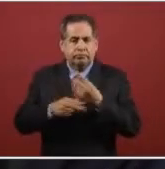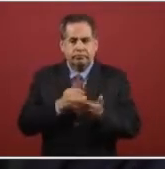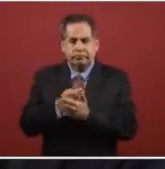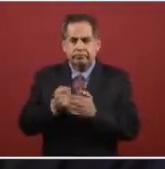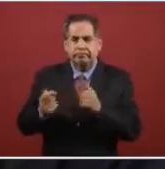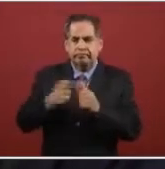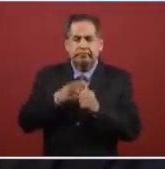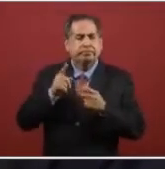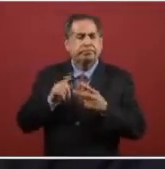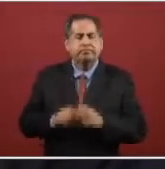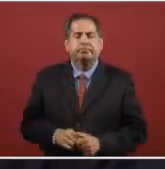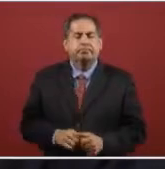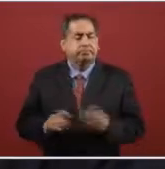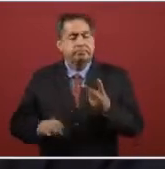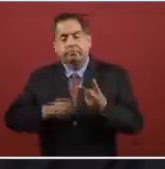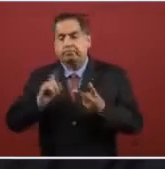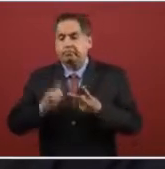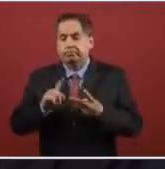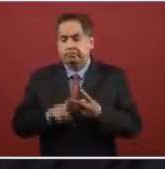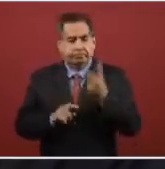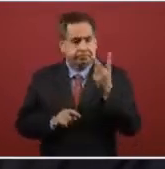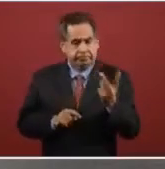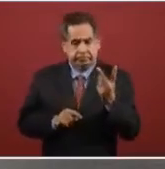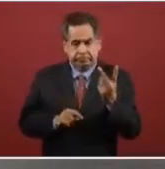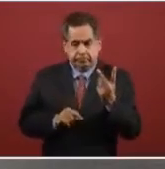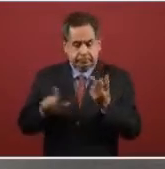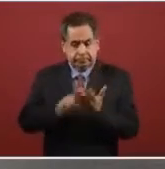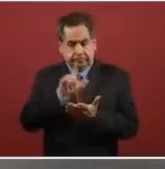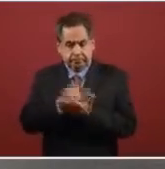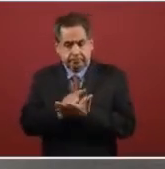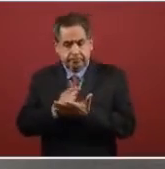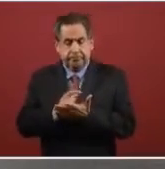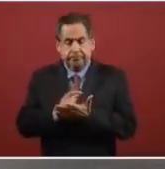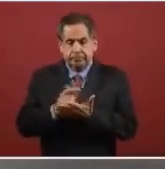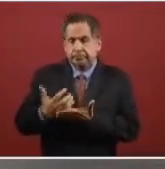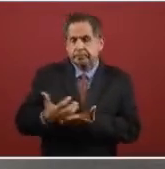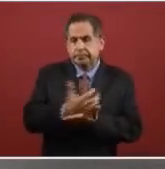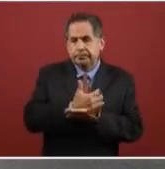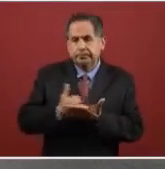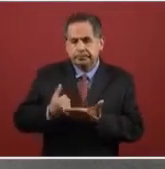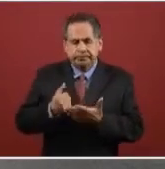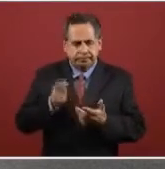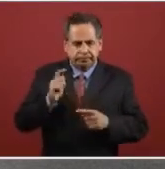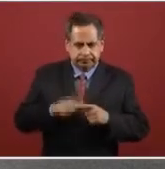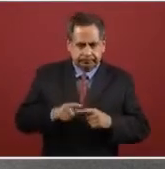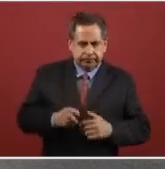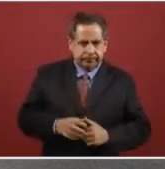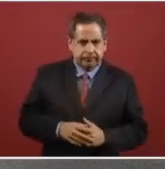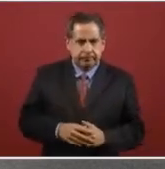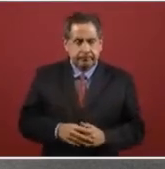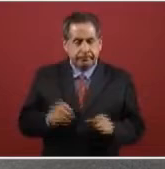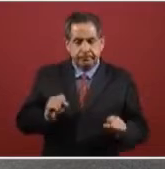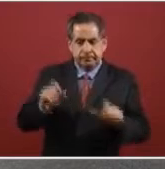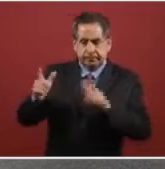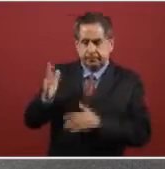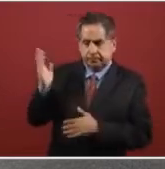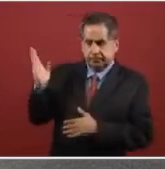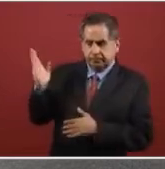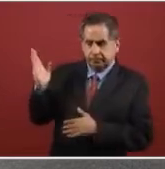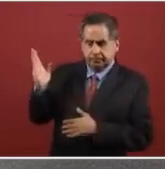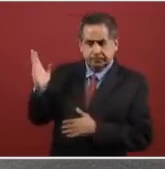and that will determine the step point and the second part is the law of income